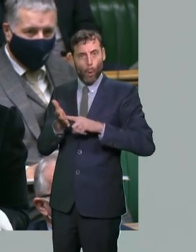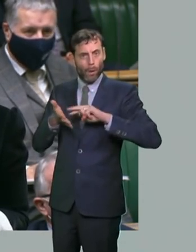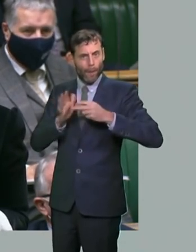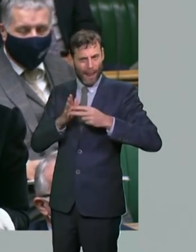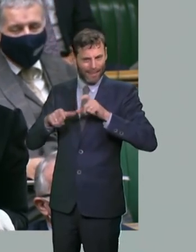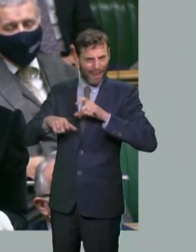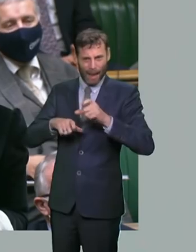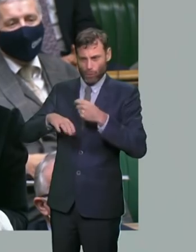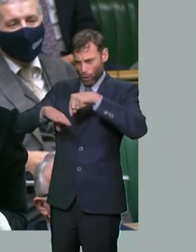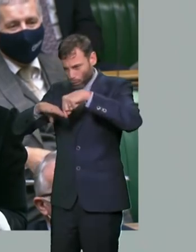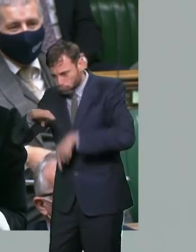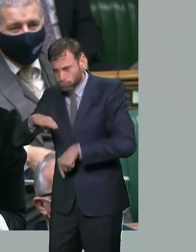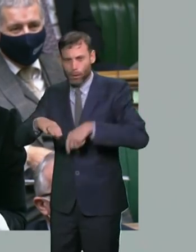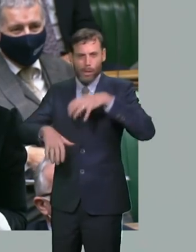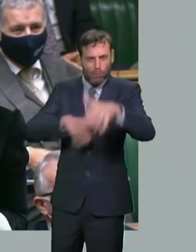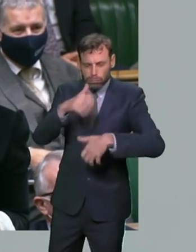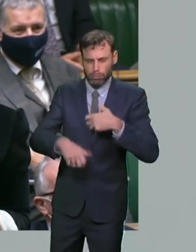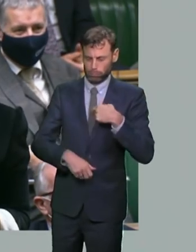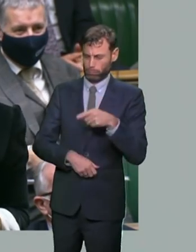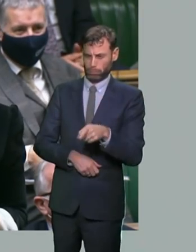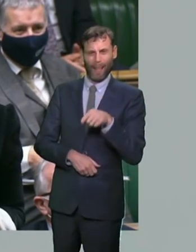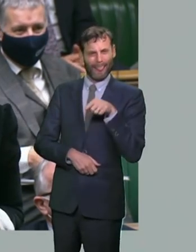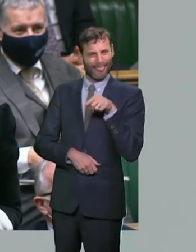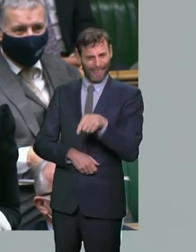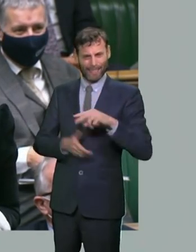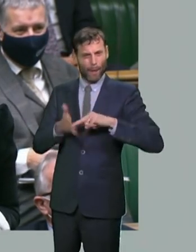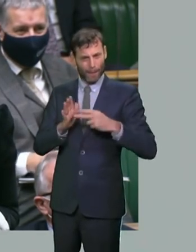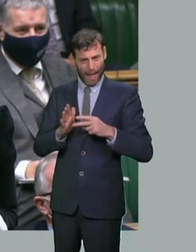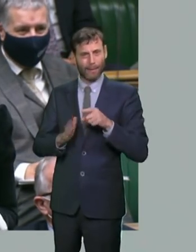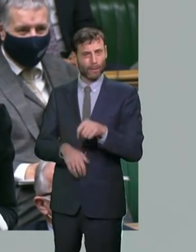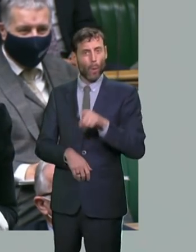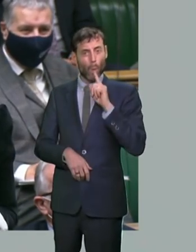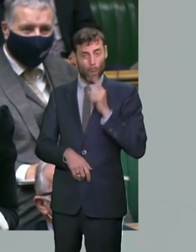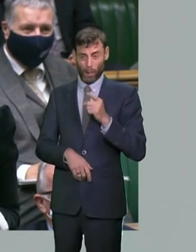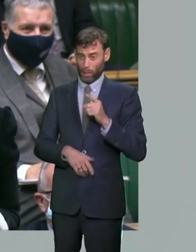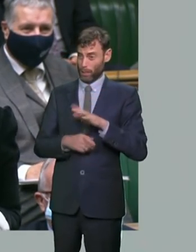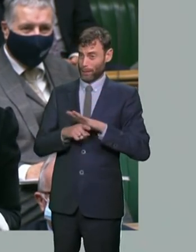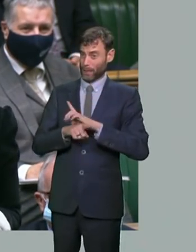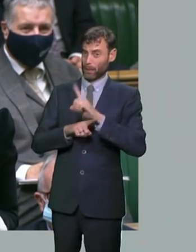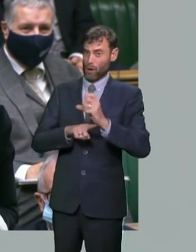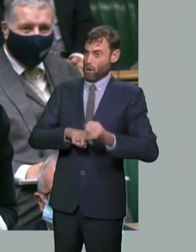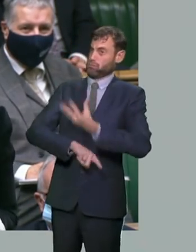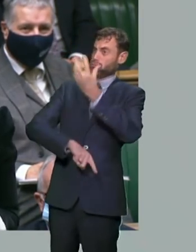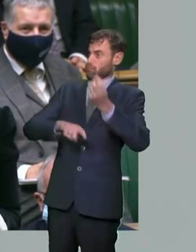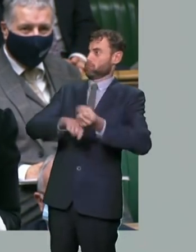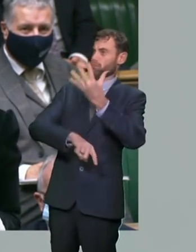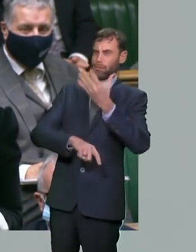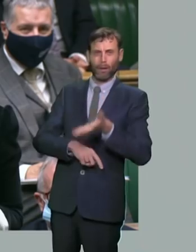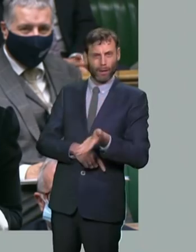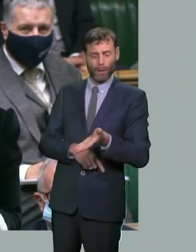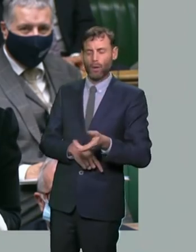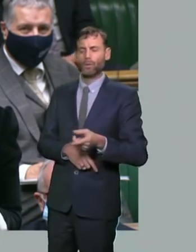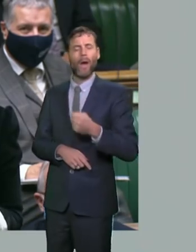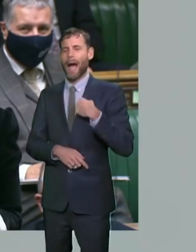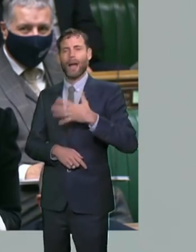the UK's current annual climate emissions. Now, I don't want an answer about all the things he thinks he is doing on